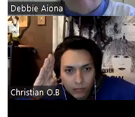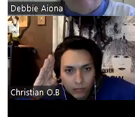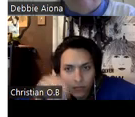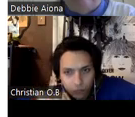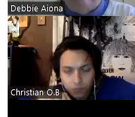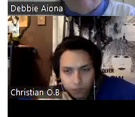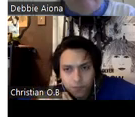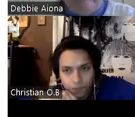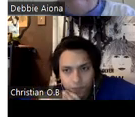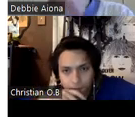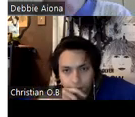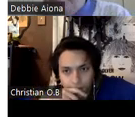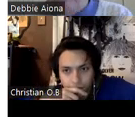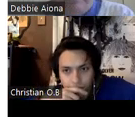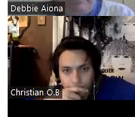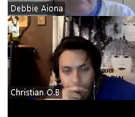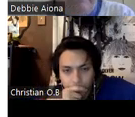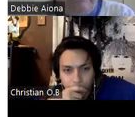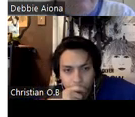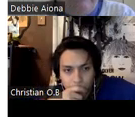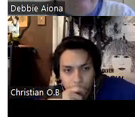Christian and I believe Connie.